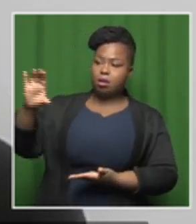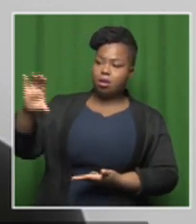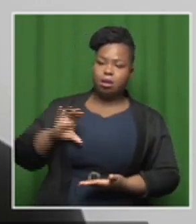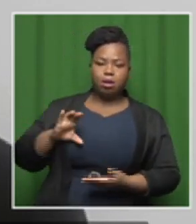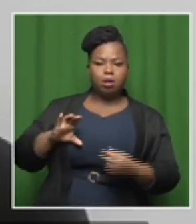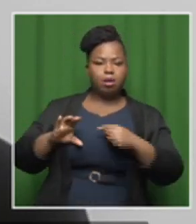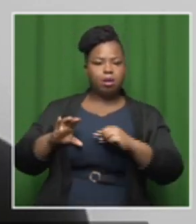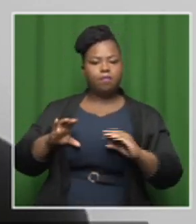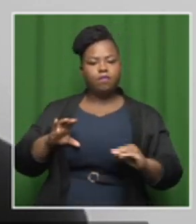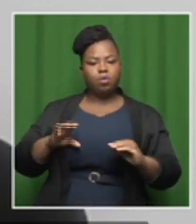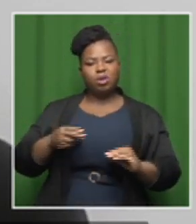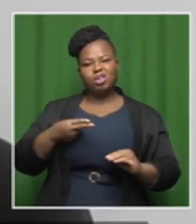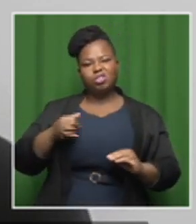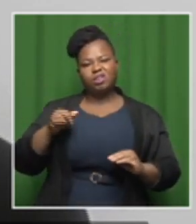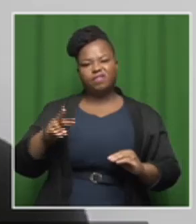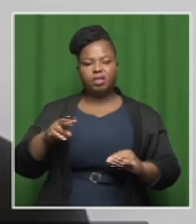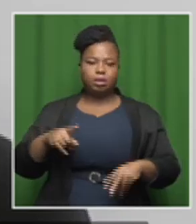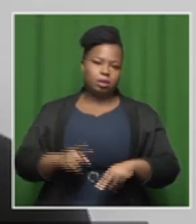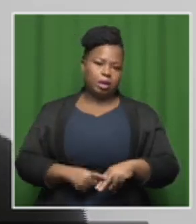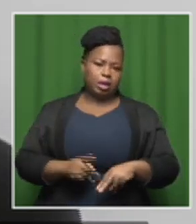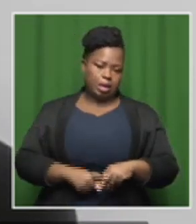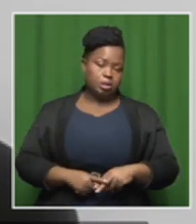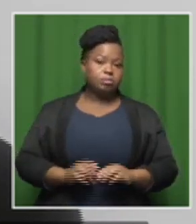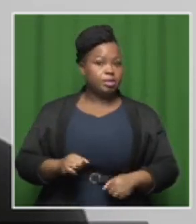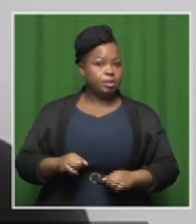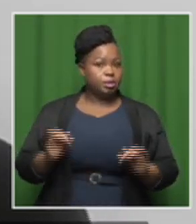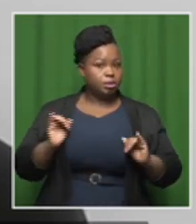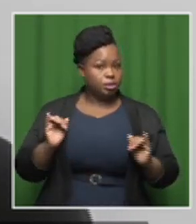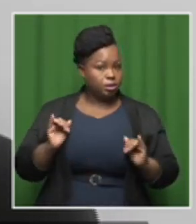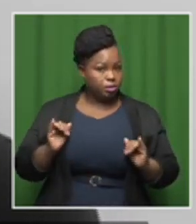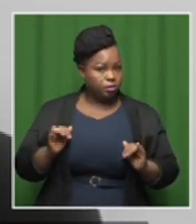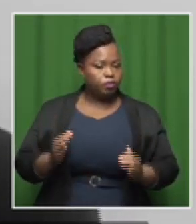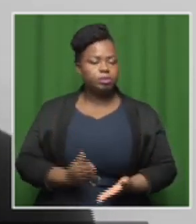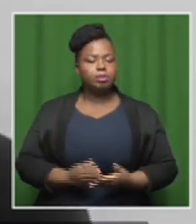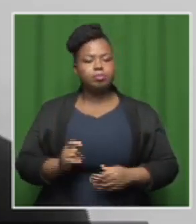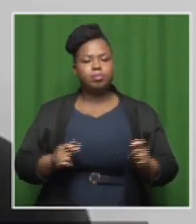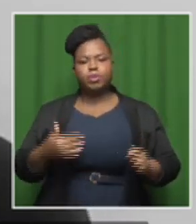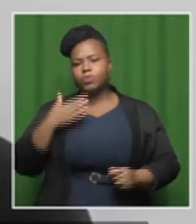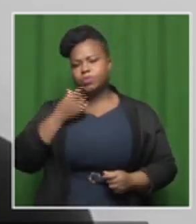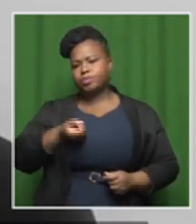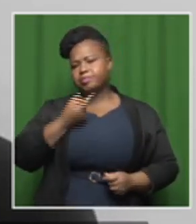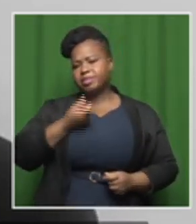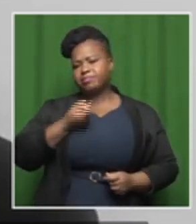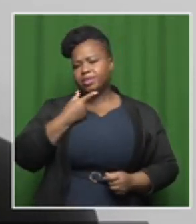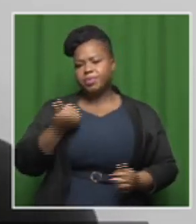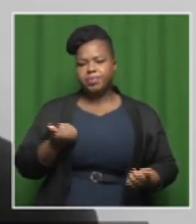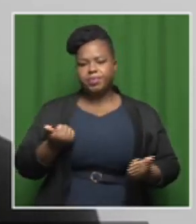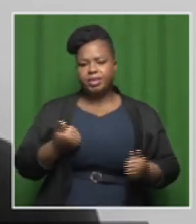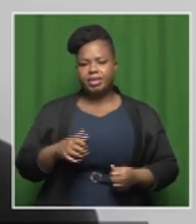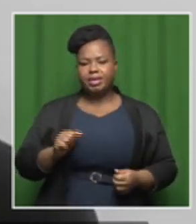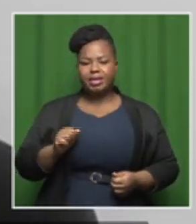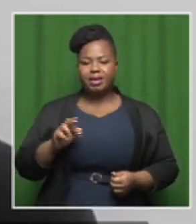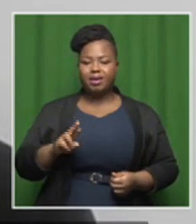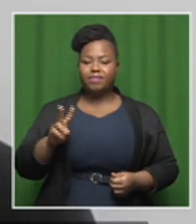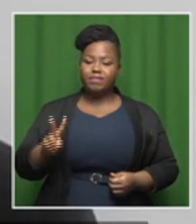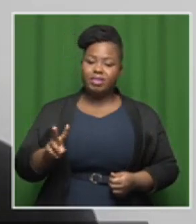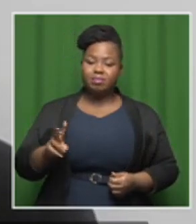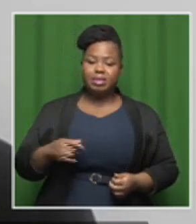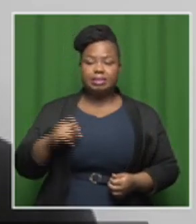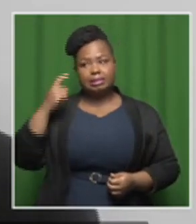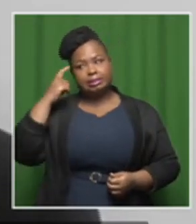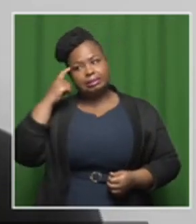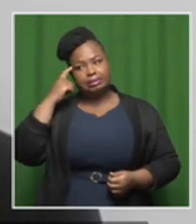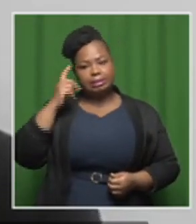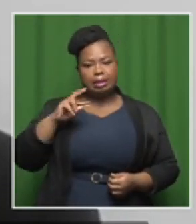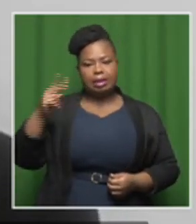for HIV/AIDS. I mean, it's very serious for some people on antiretrovirals who are going to have to make an alternative